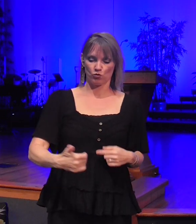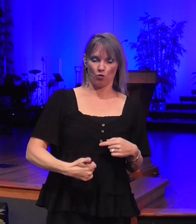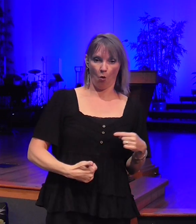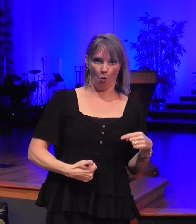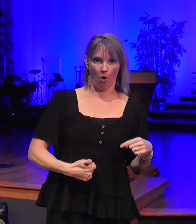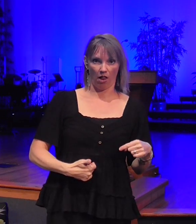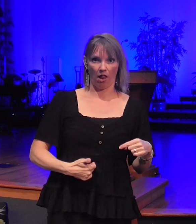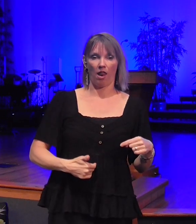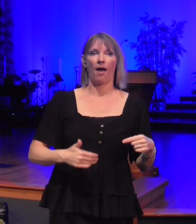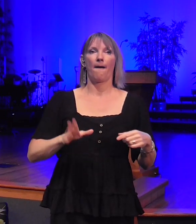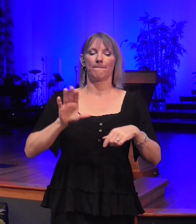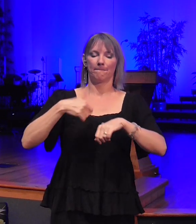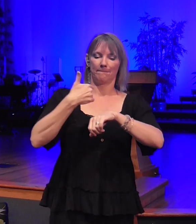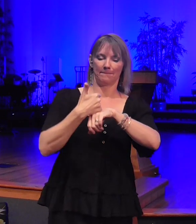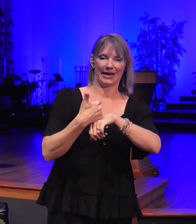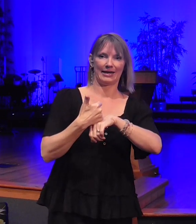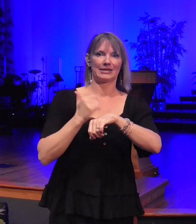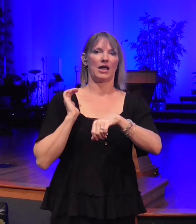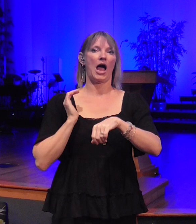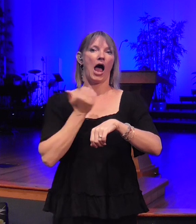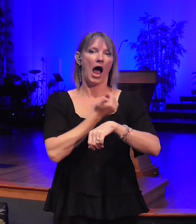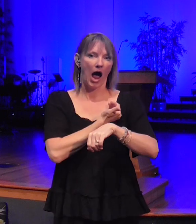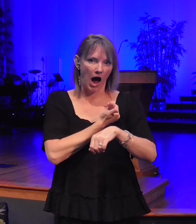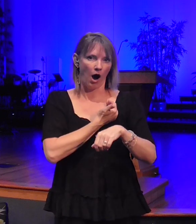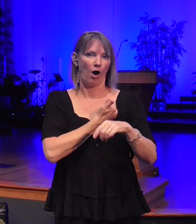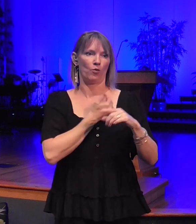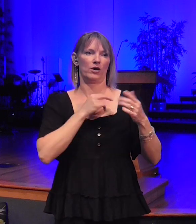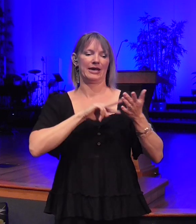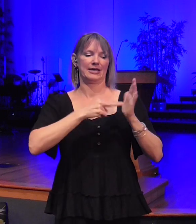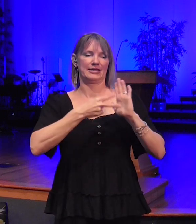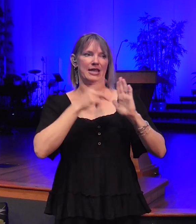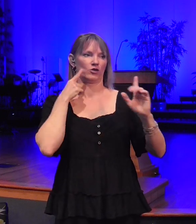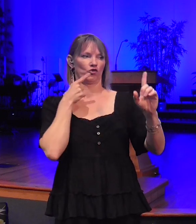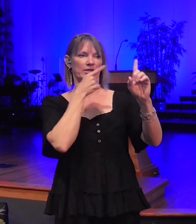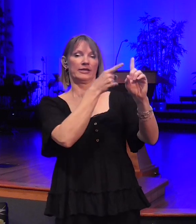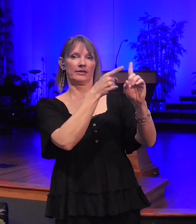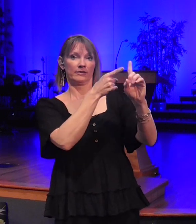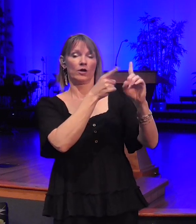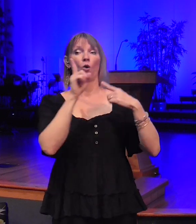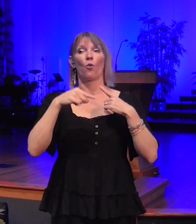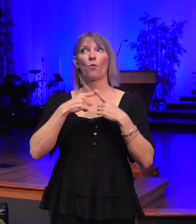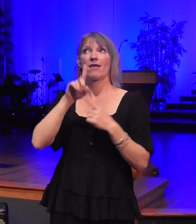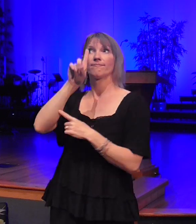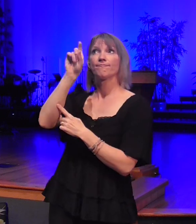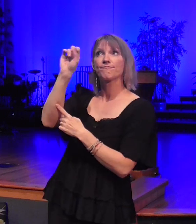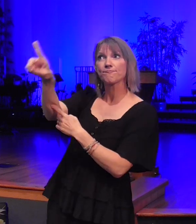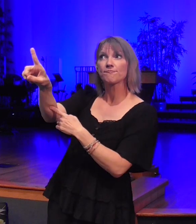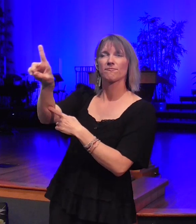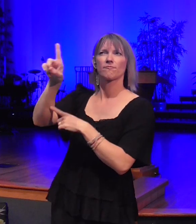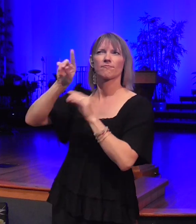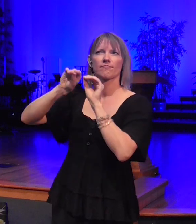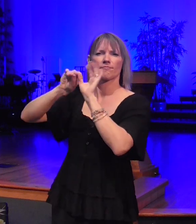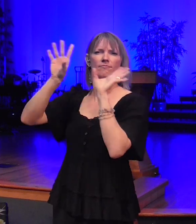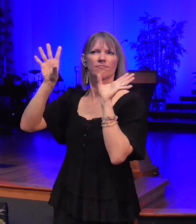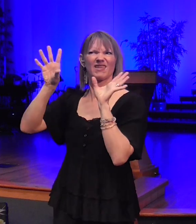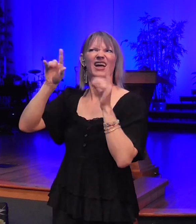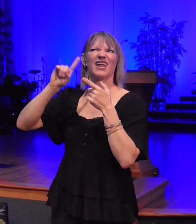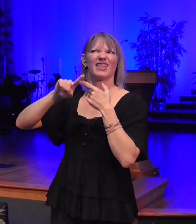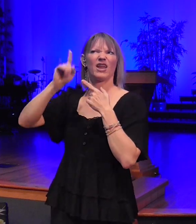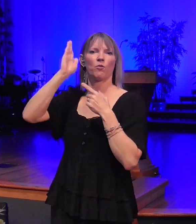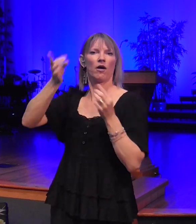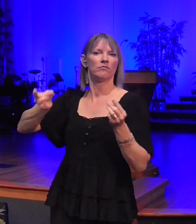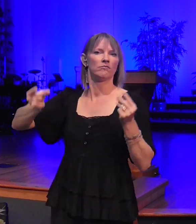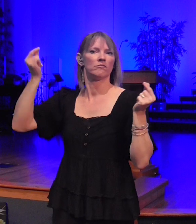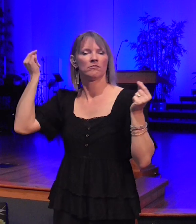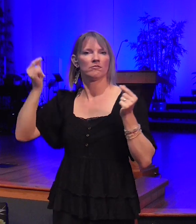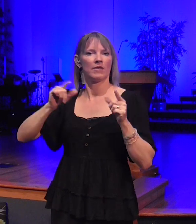own intentions. And when we clarify a question for the universe, it snaps into action and answers